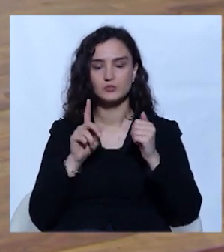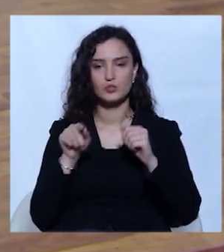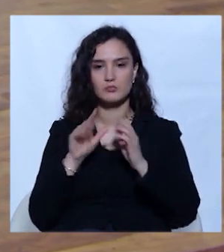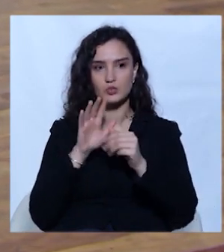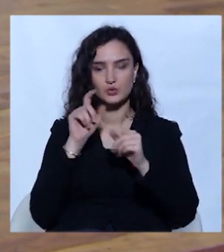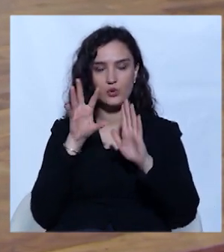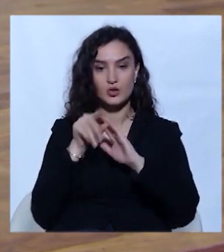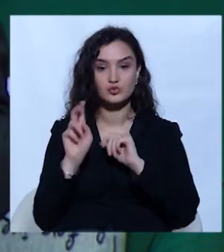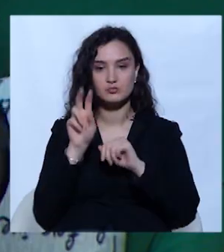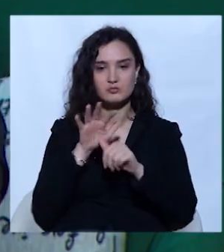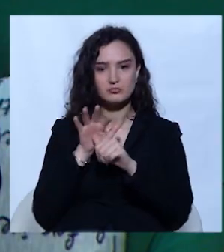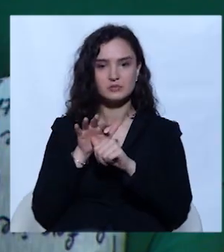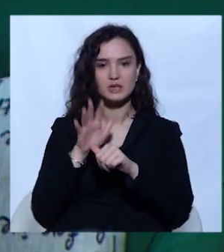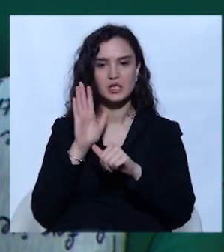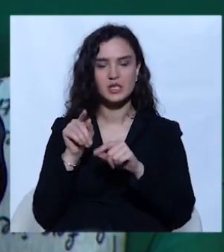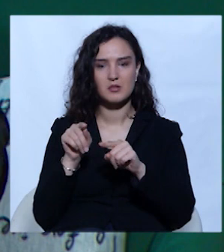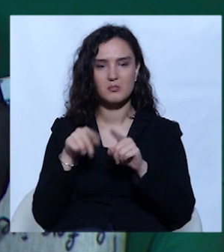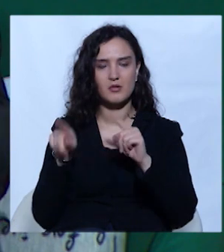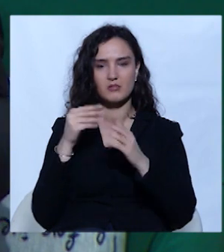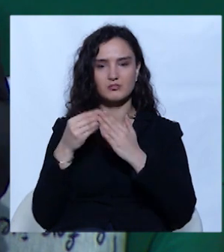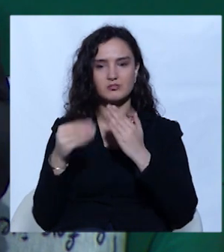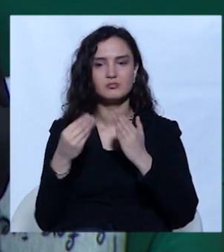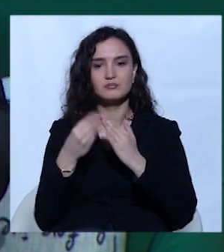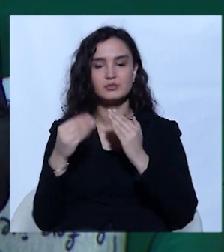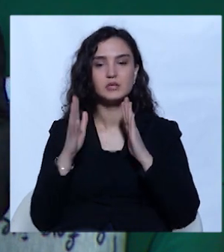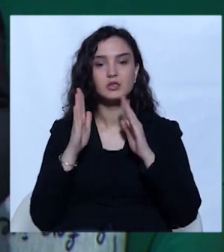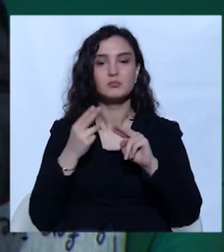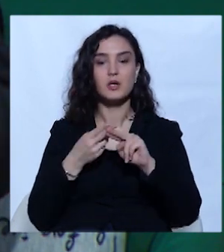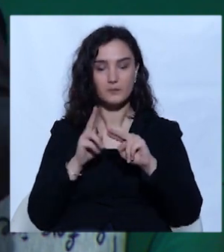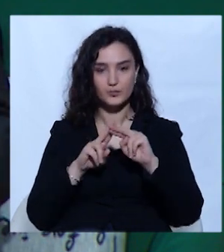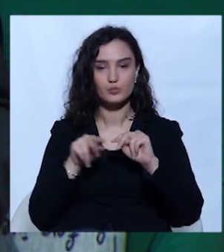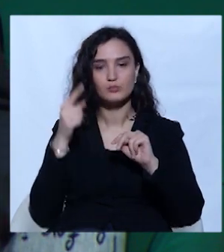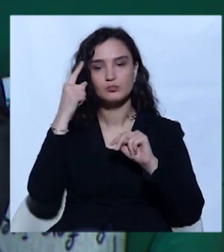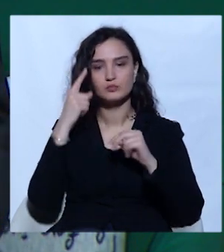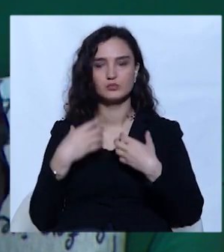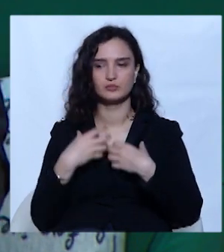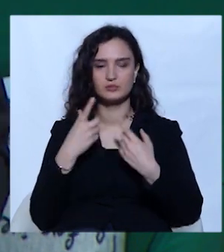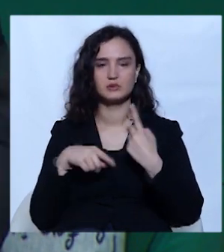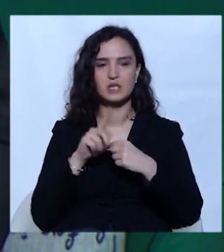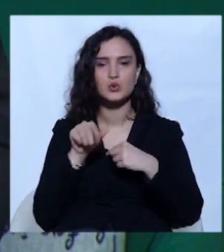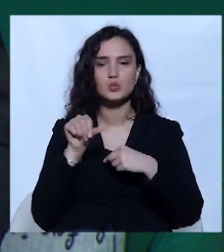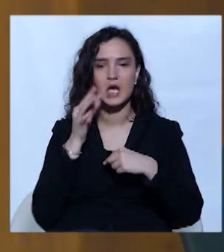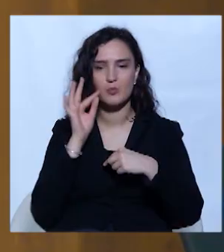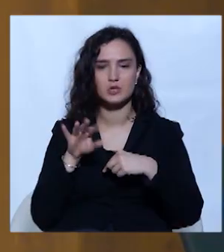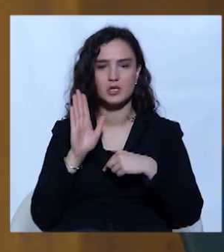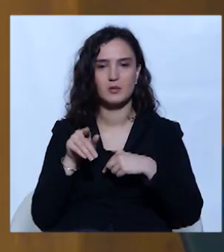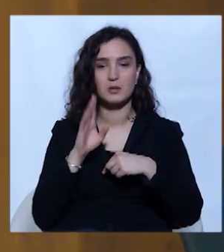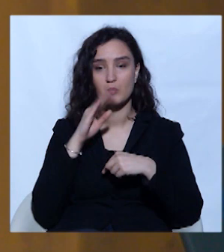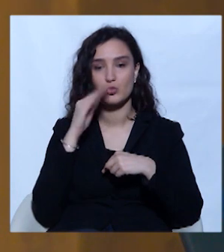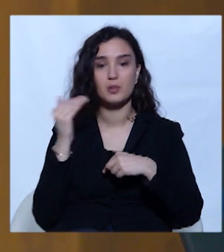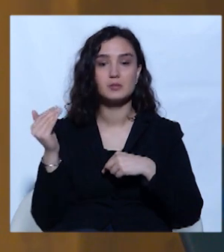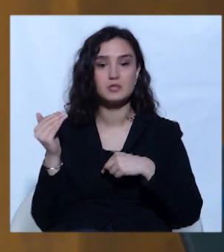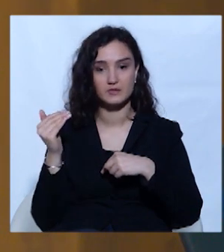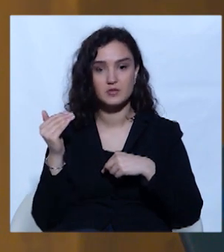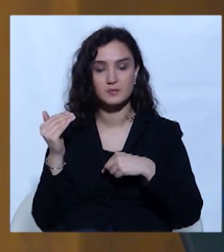at school, that he'll be mistreated by others. And that can be a terrible experience for any parent.